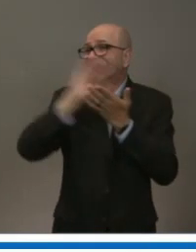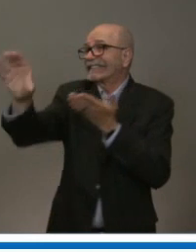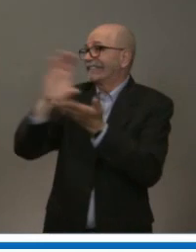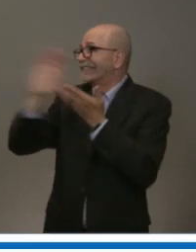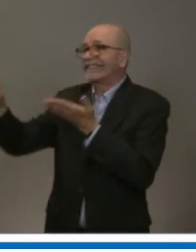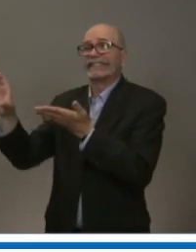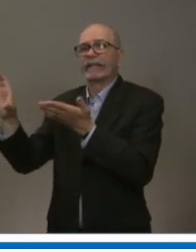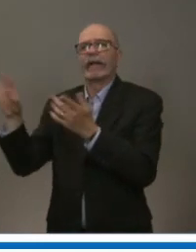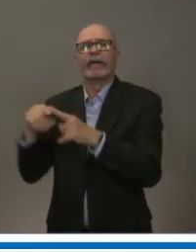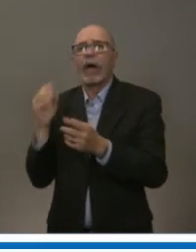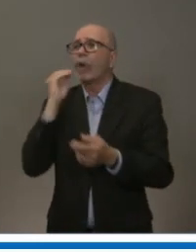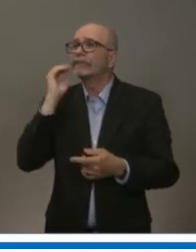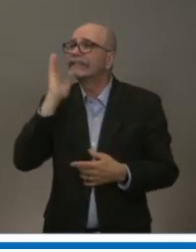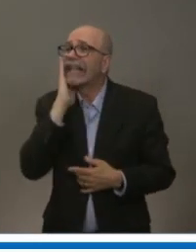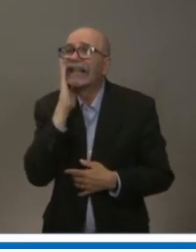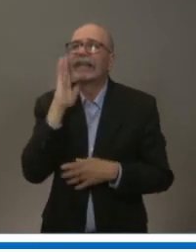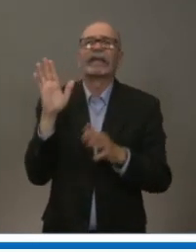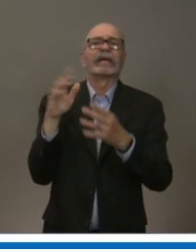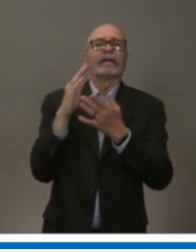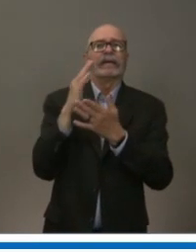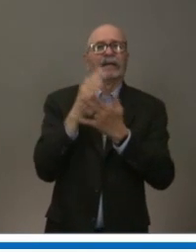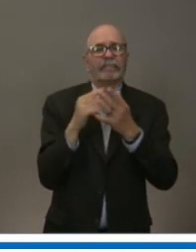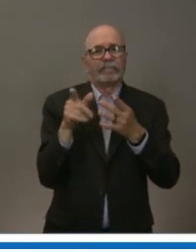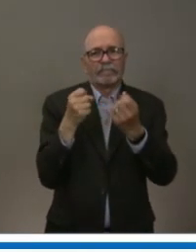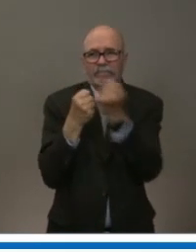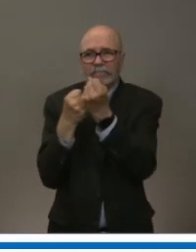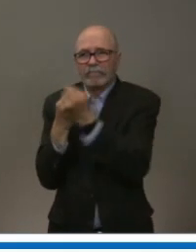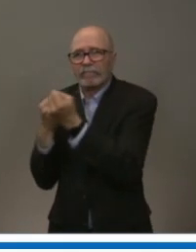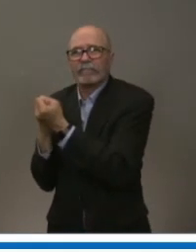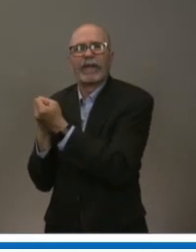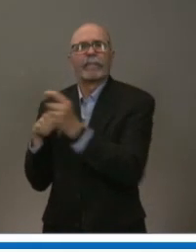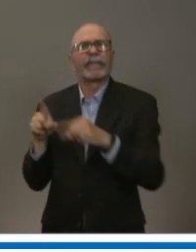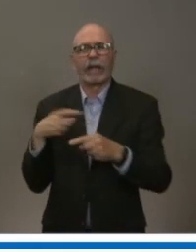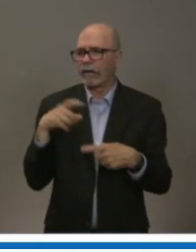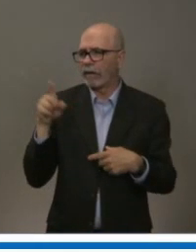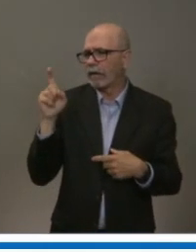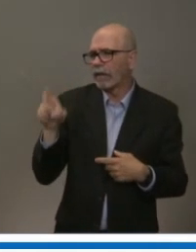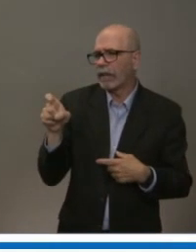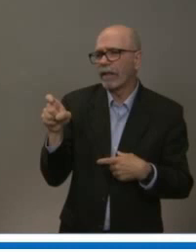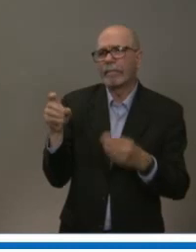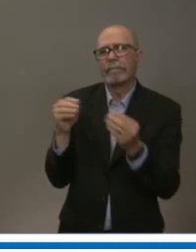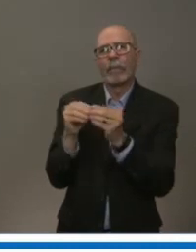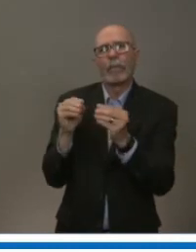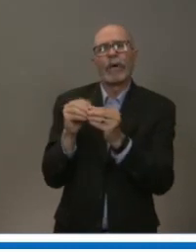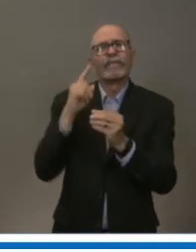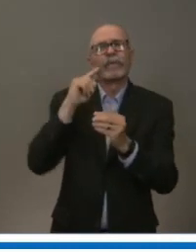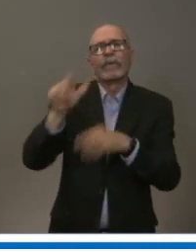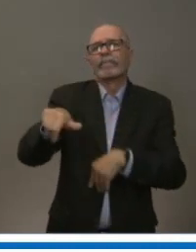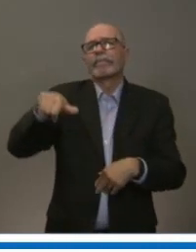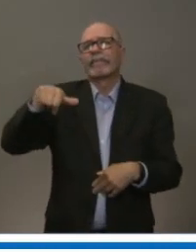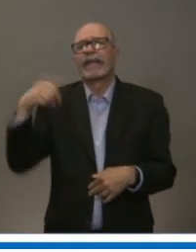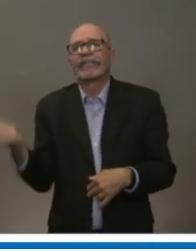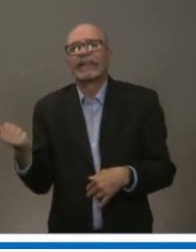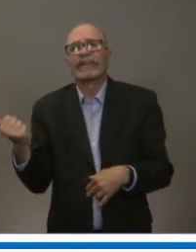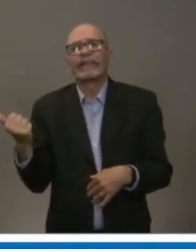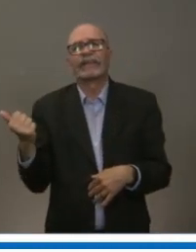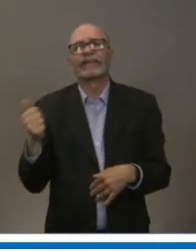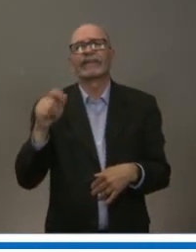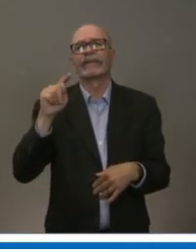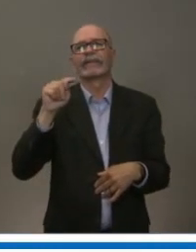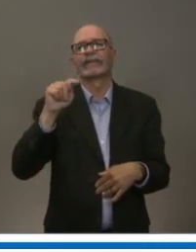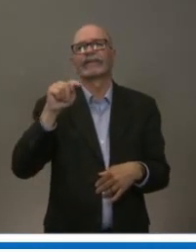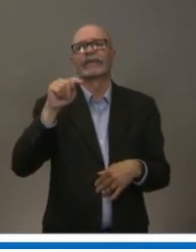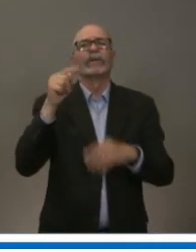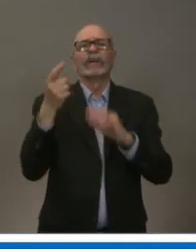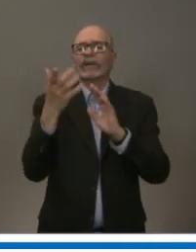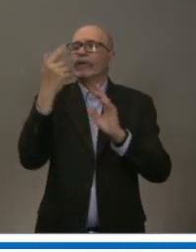they have acknowledged they could use more. We've seen Transition Homes say they need help to account for physical distancing, and we've